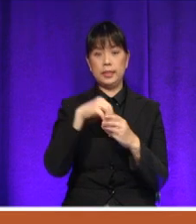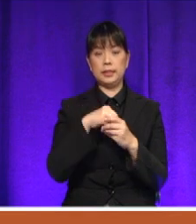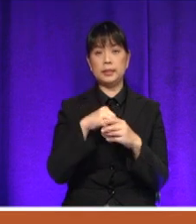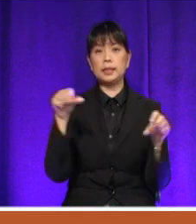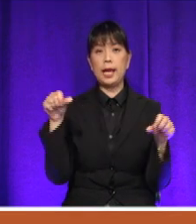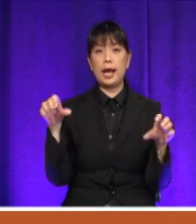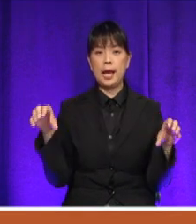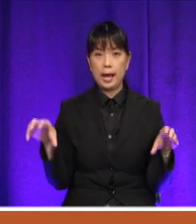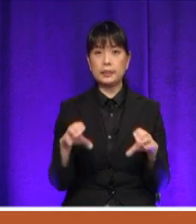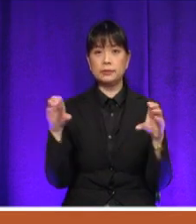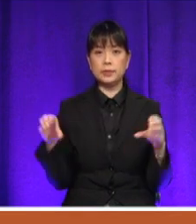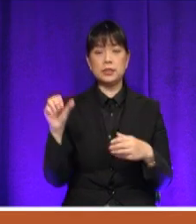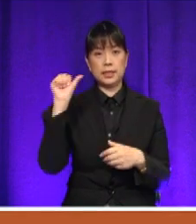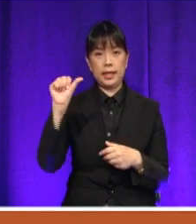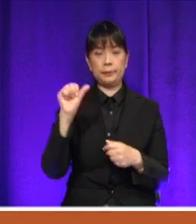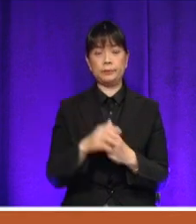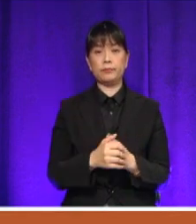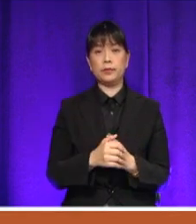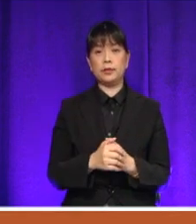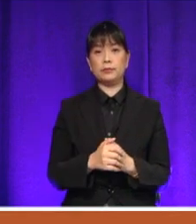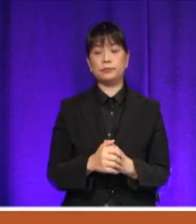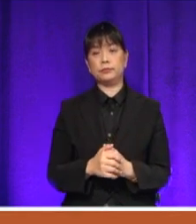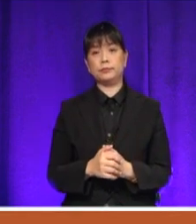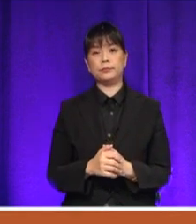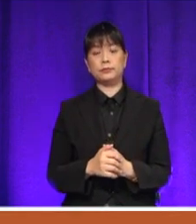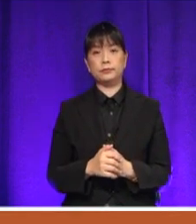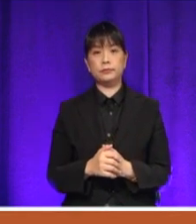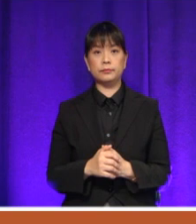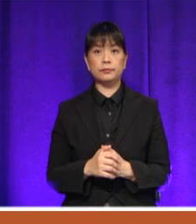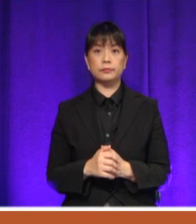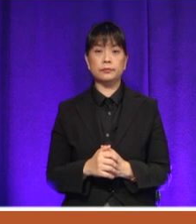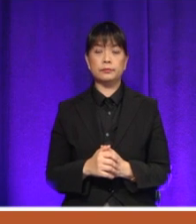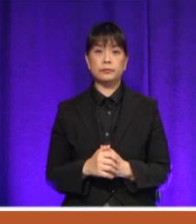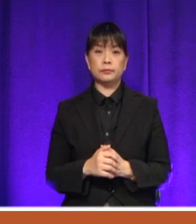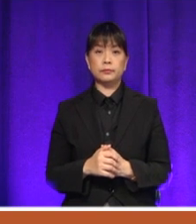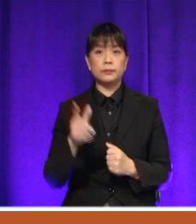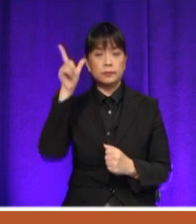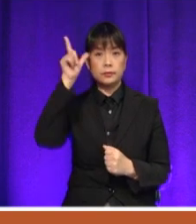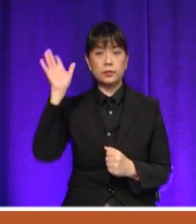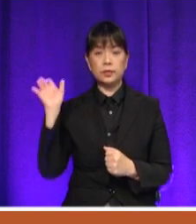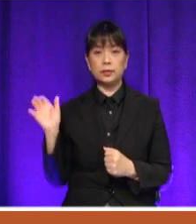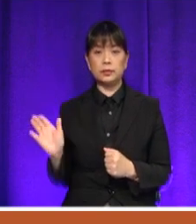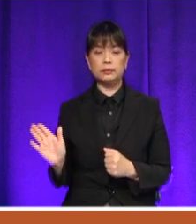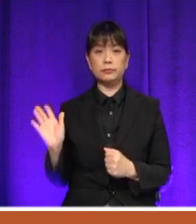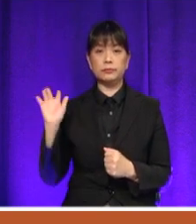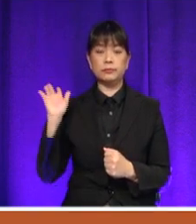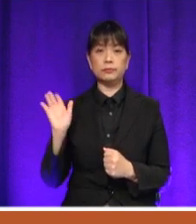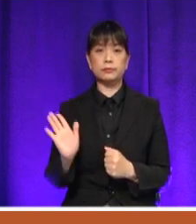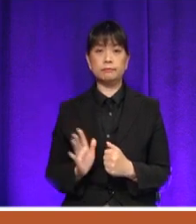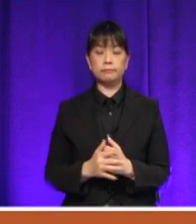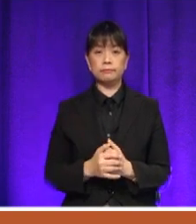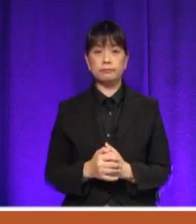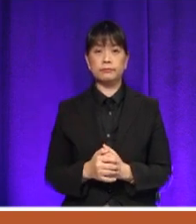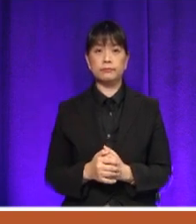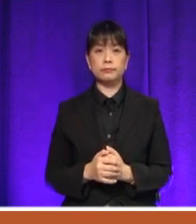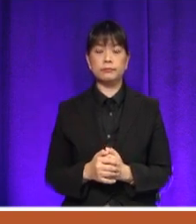A and B in the listening activity. All right, have a look at them. I don't think I need to read it. It's quite